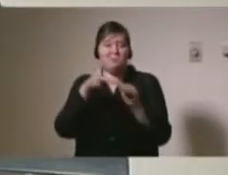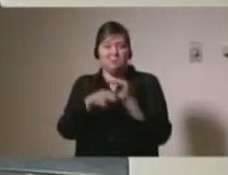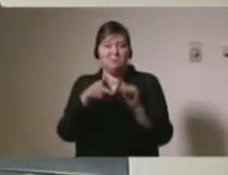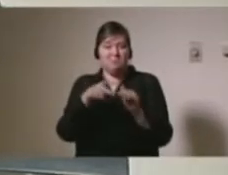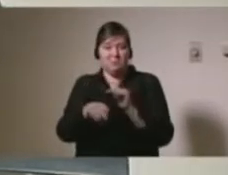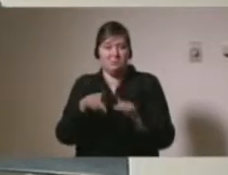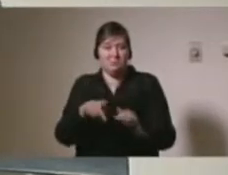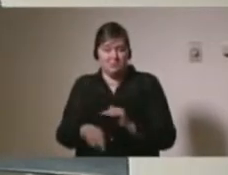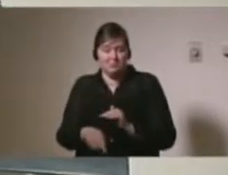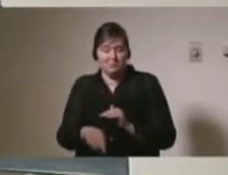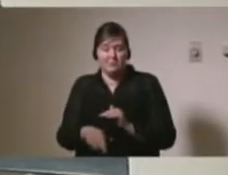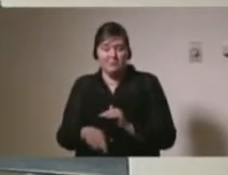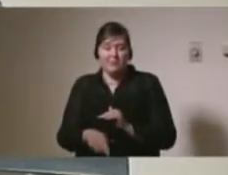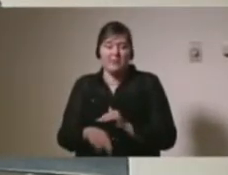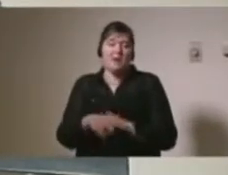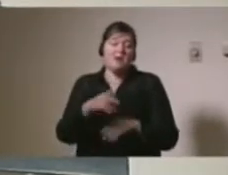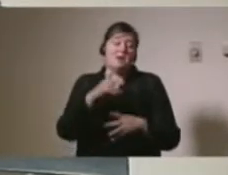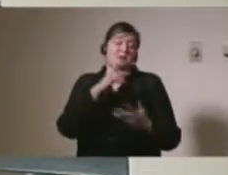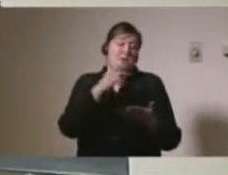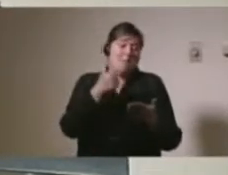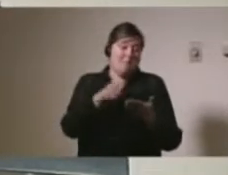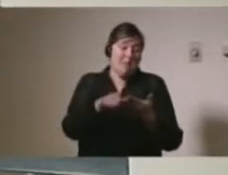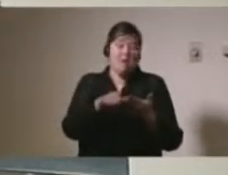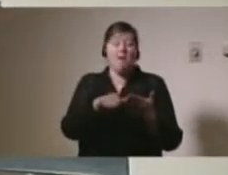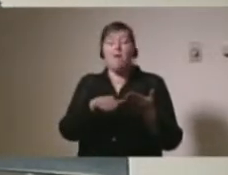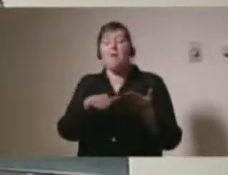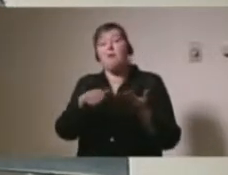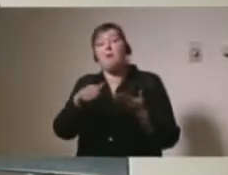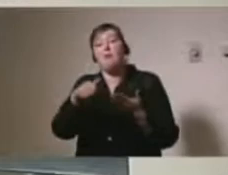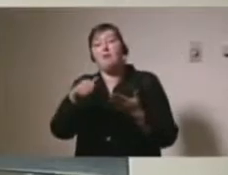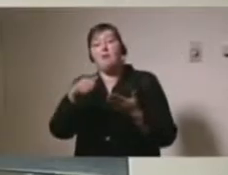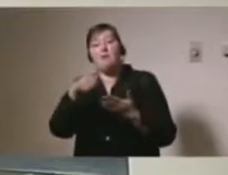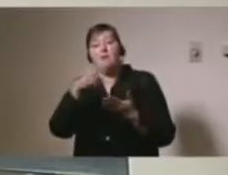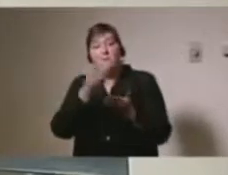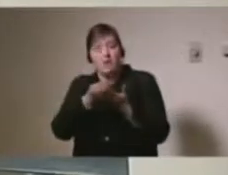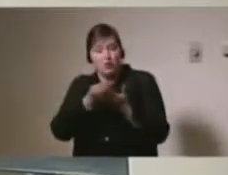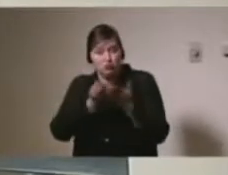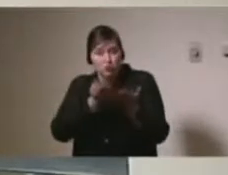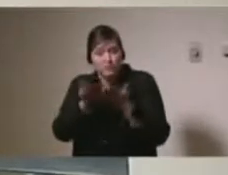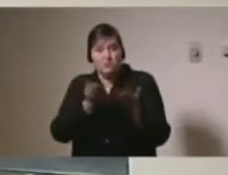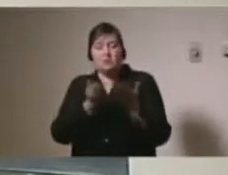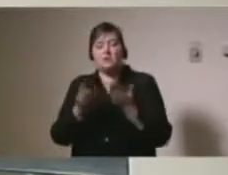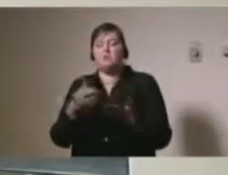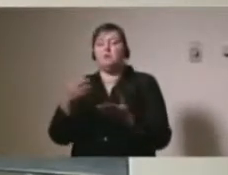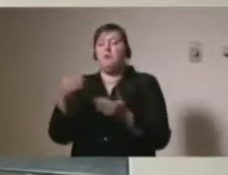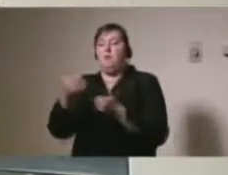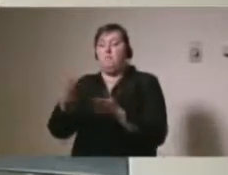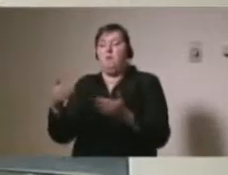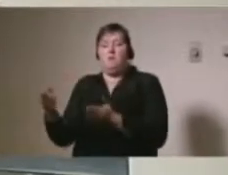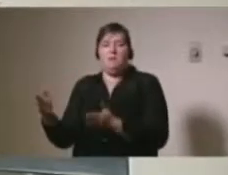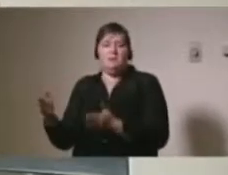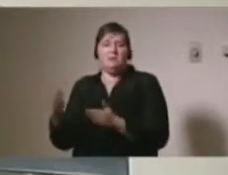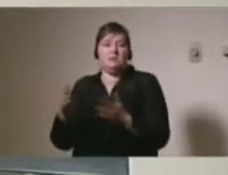post office: mail, financial services, and parcels. So the staff